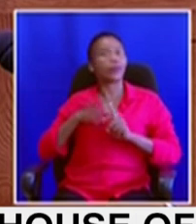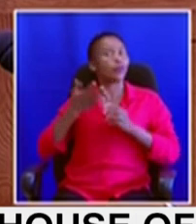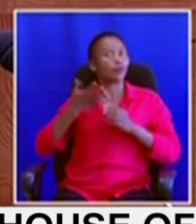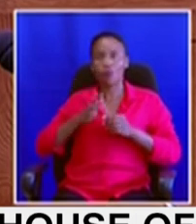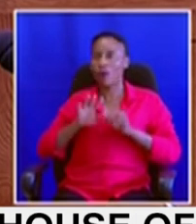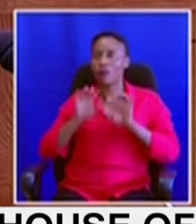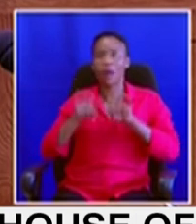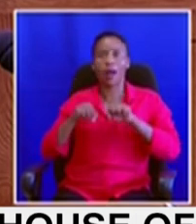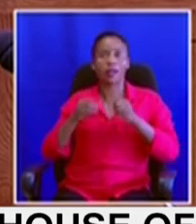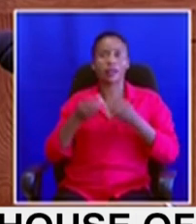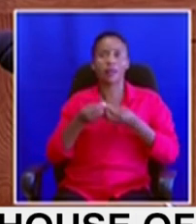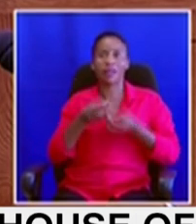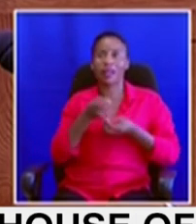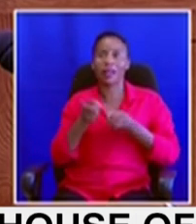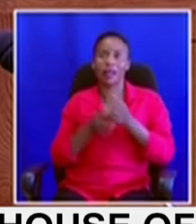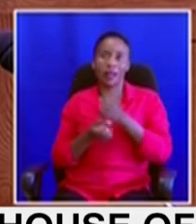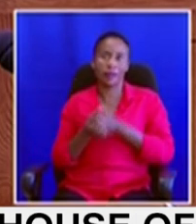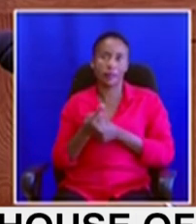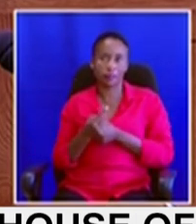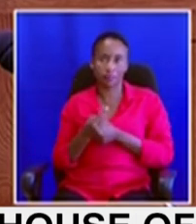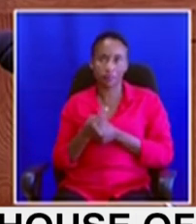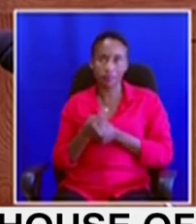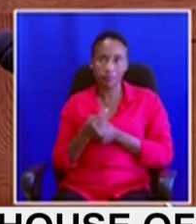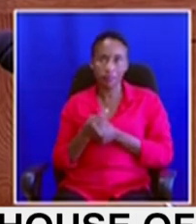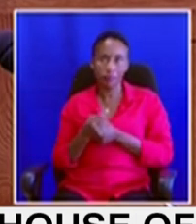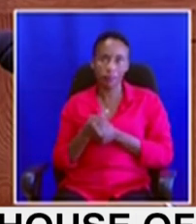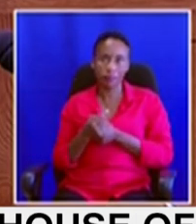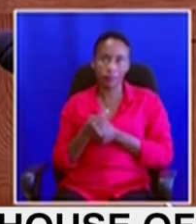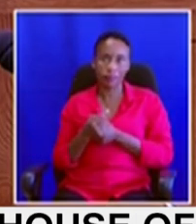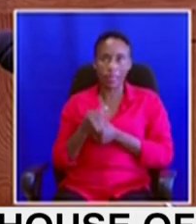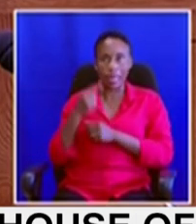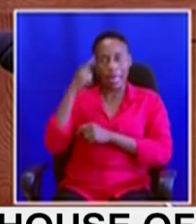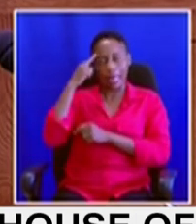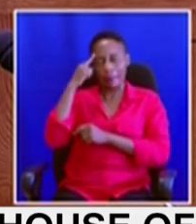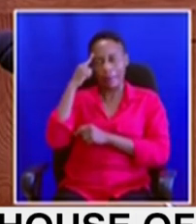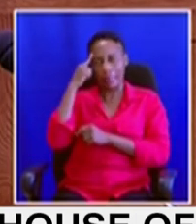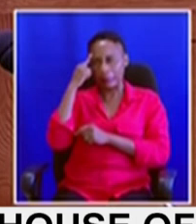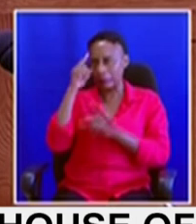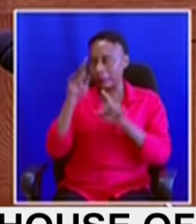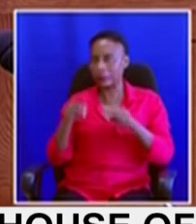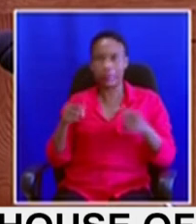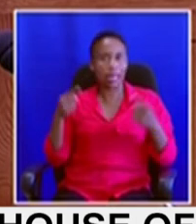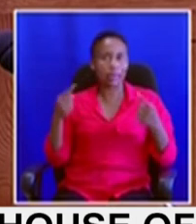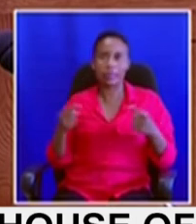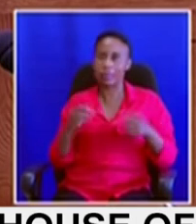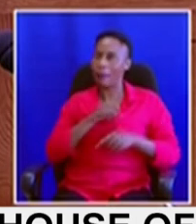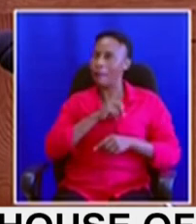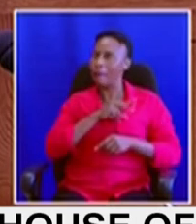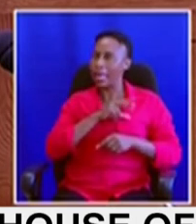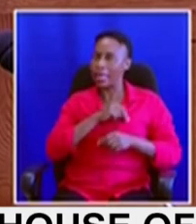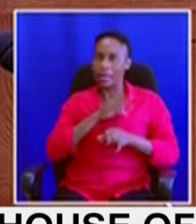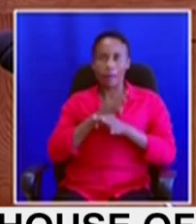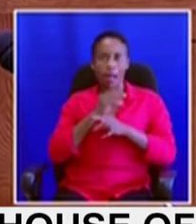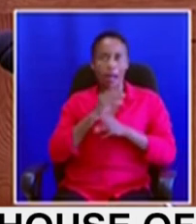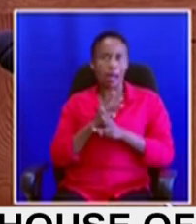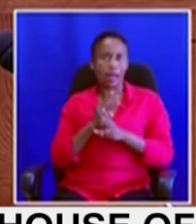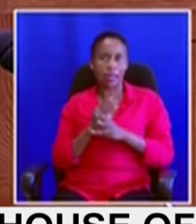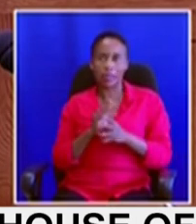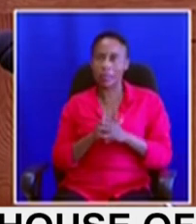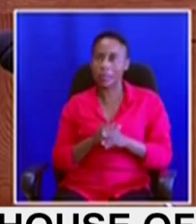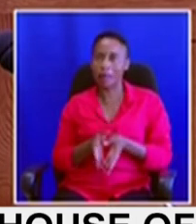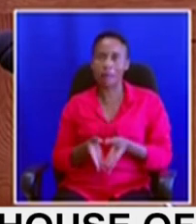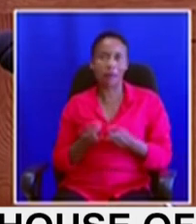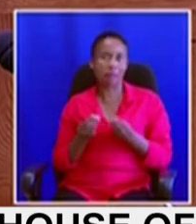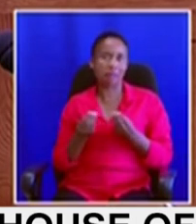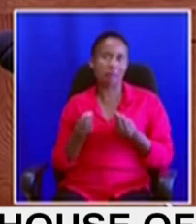to happen. And I cannot imagine the pain that parents go through when